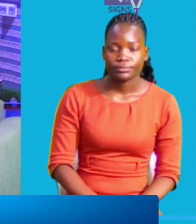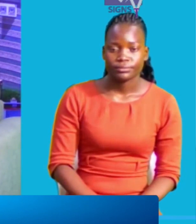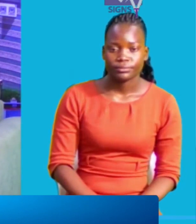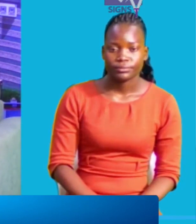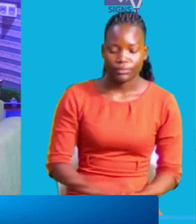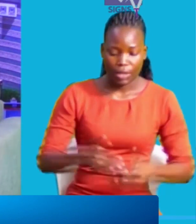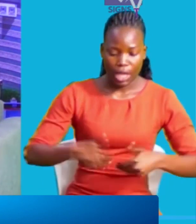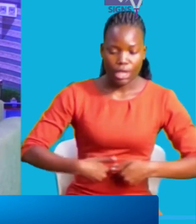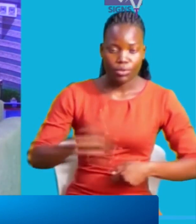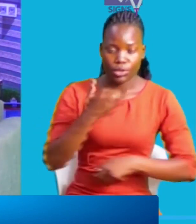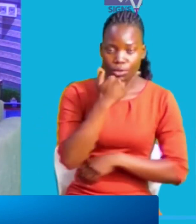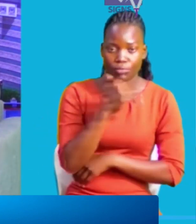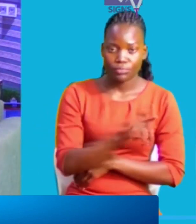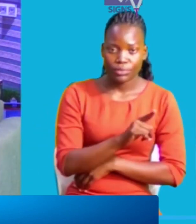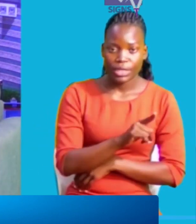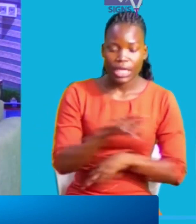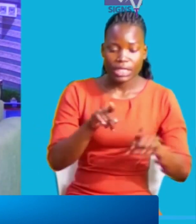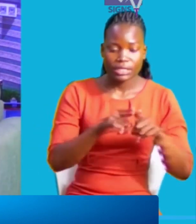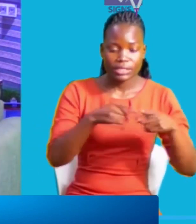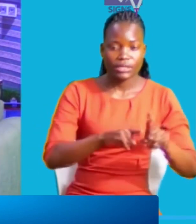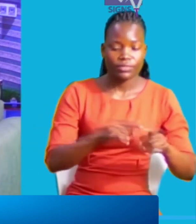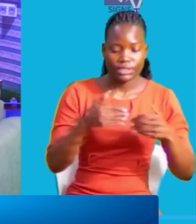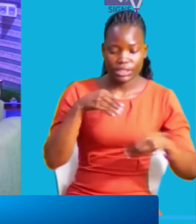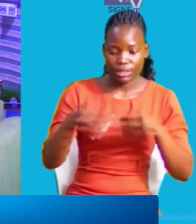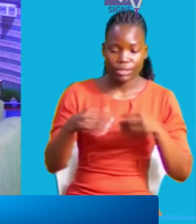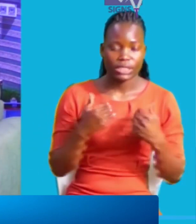Kijana alifanya makosa and he was disabled. Yeah.